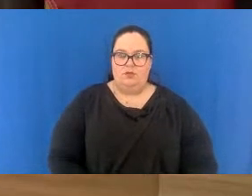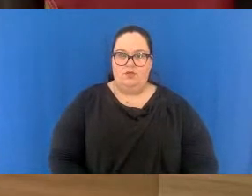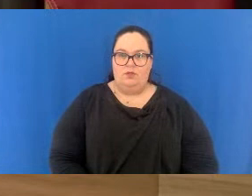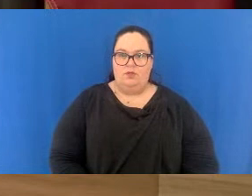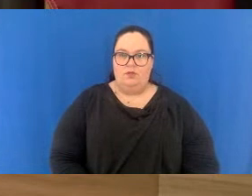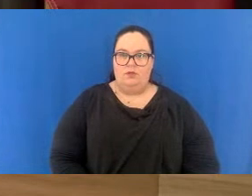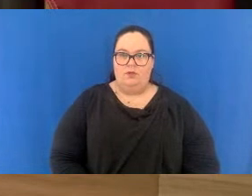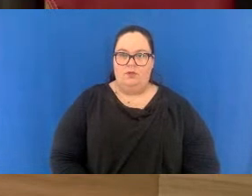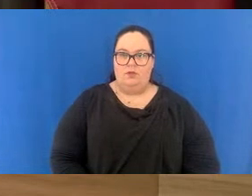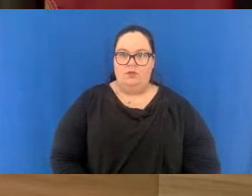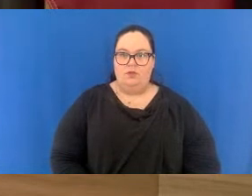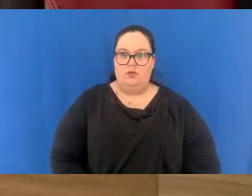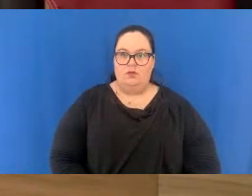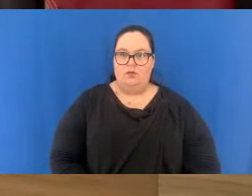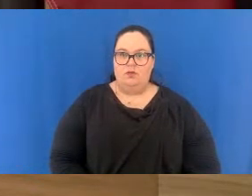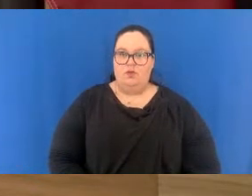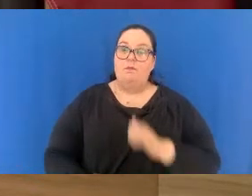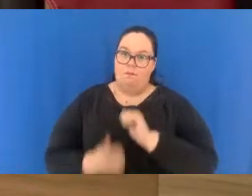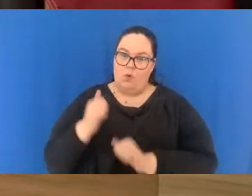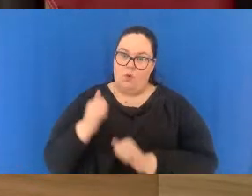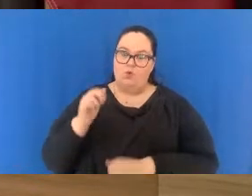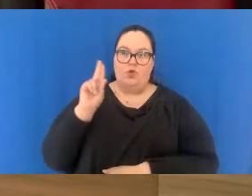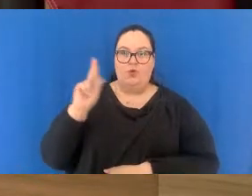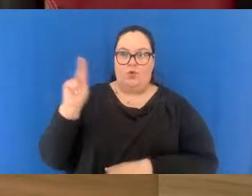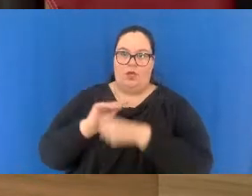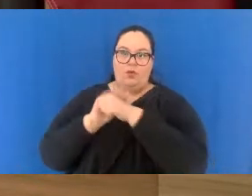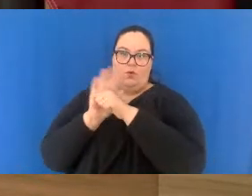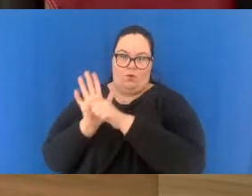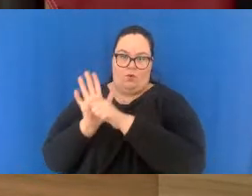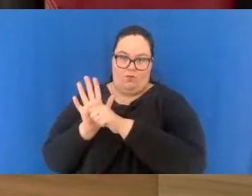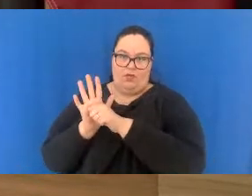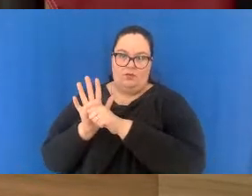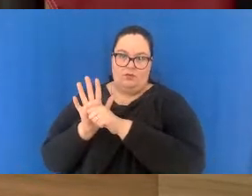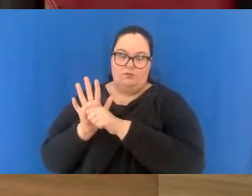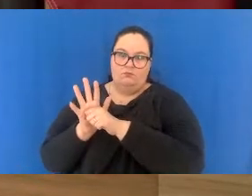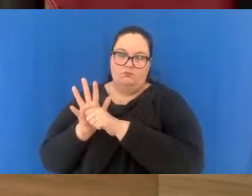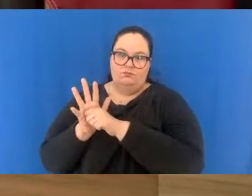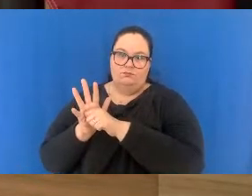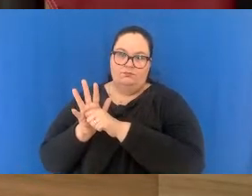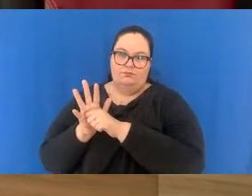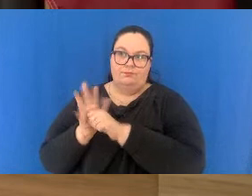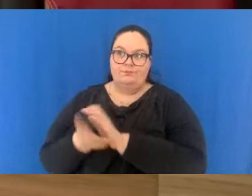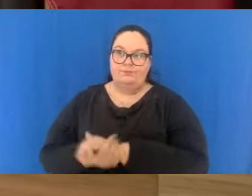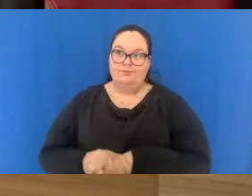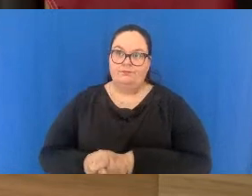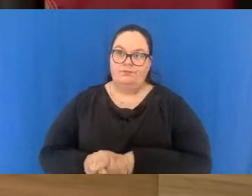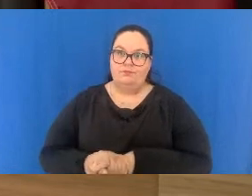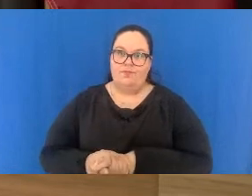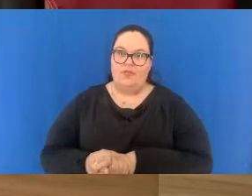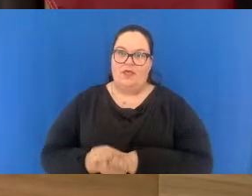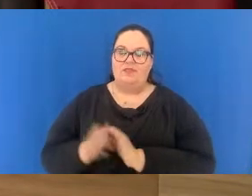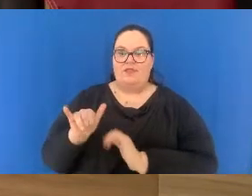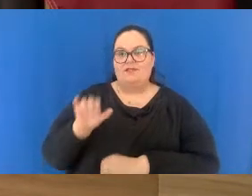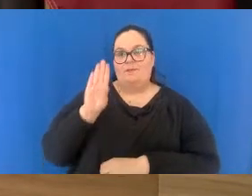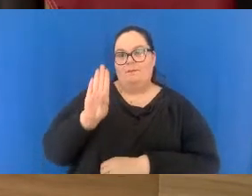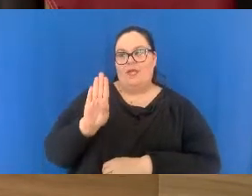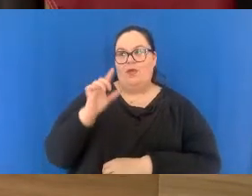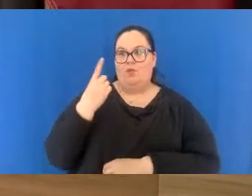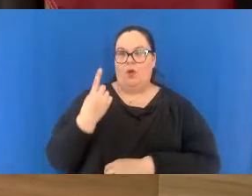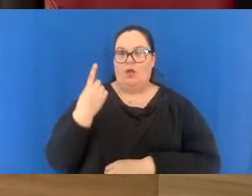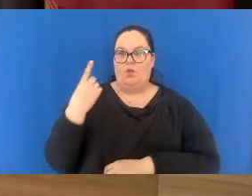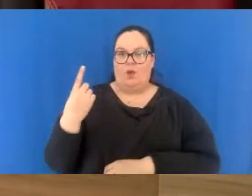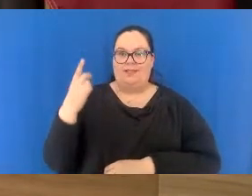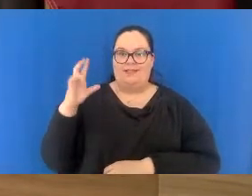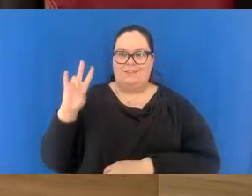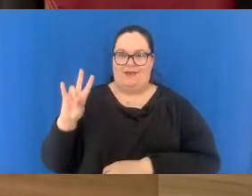Most of those cases are the UK variant. And so that's the B117.